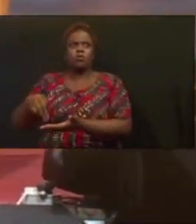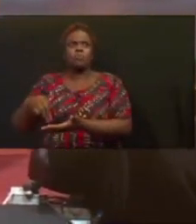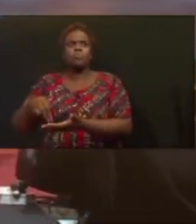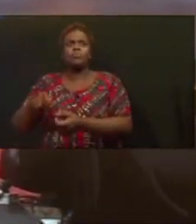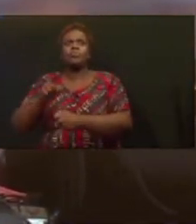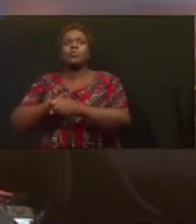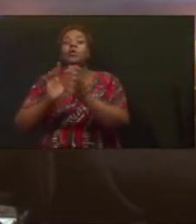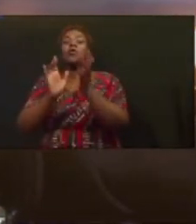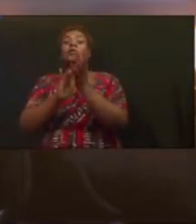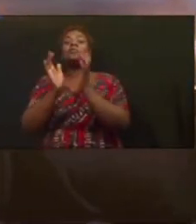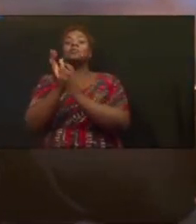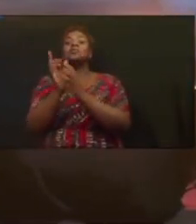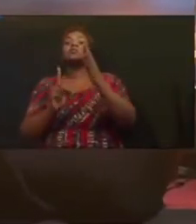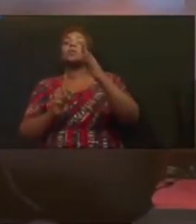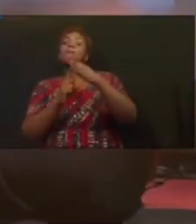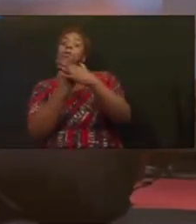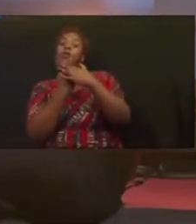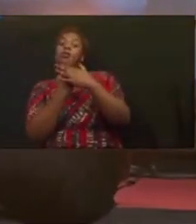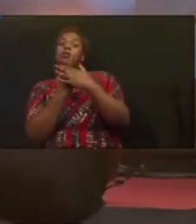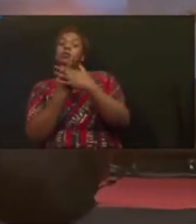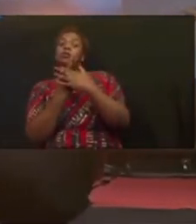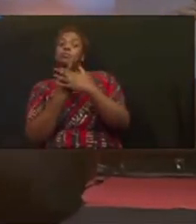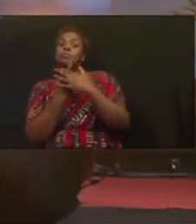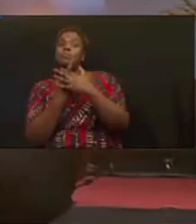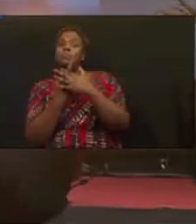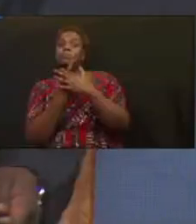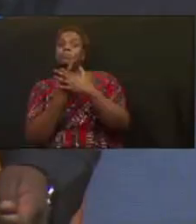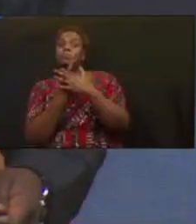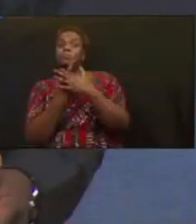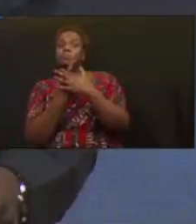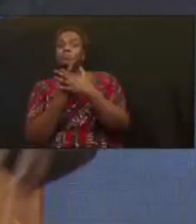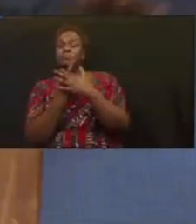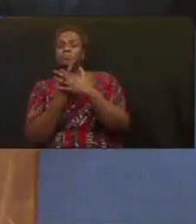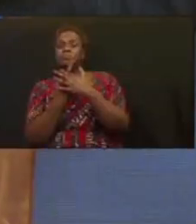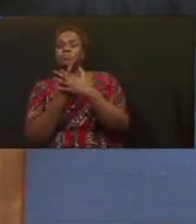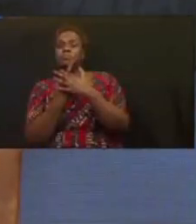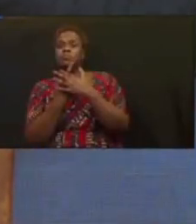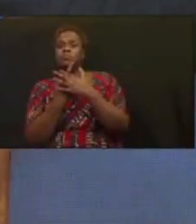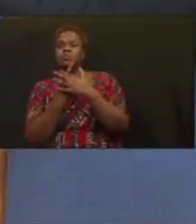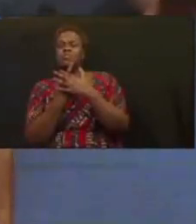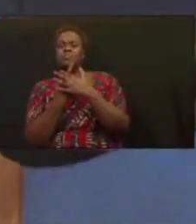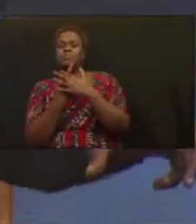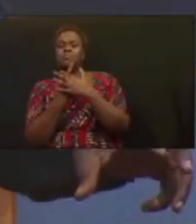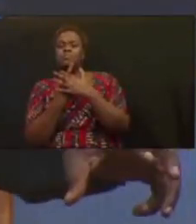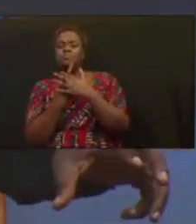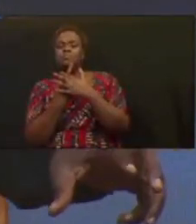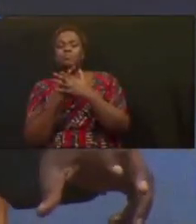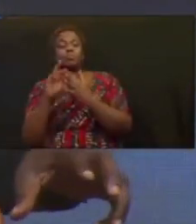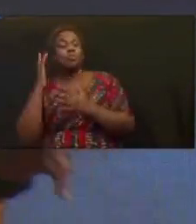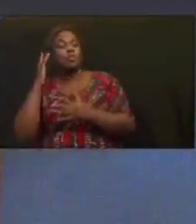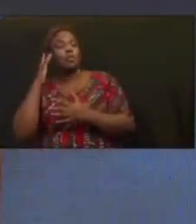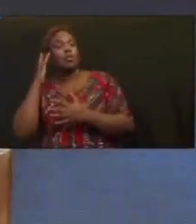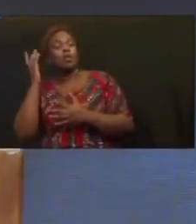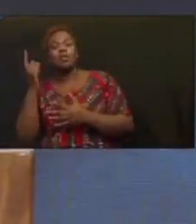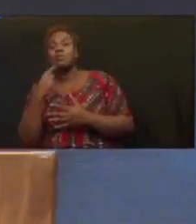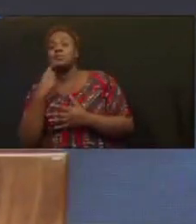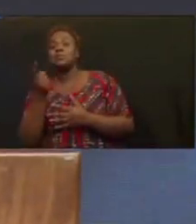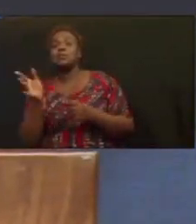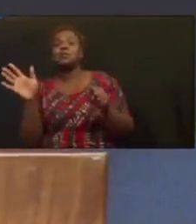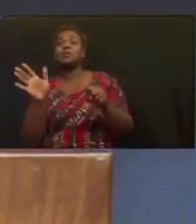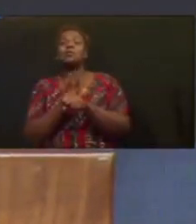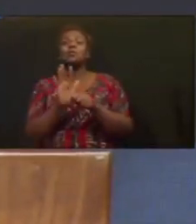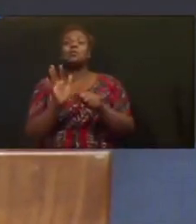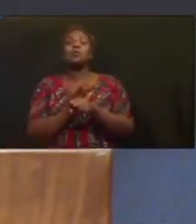the Lord Jesus Christ appeared to me, listen to me. You've heard me say it many times. Light at